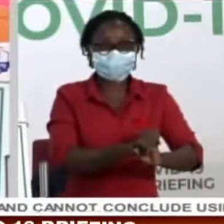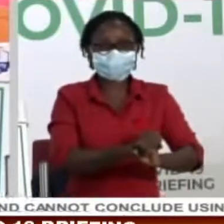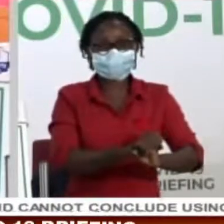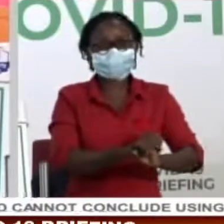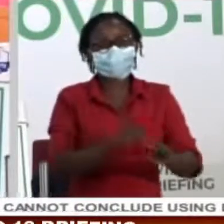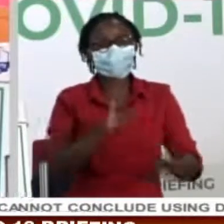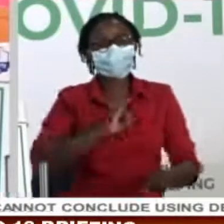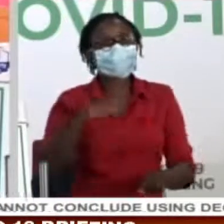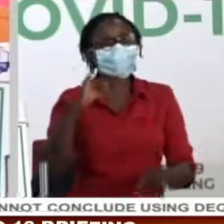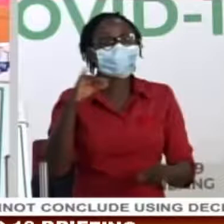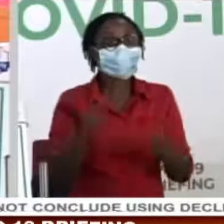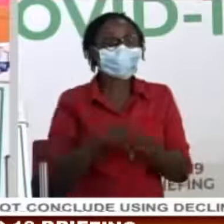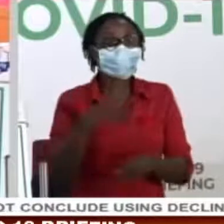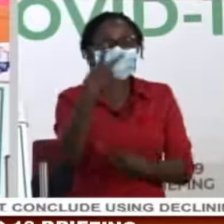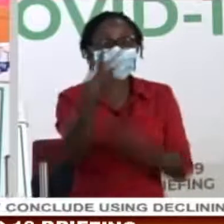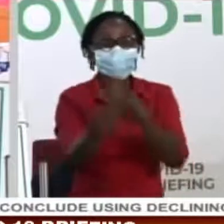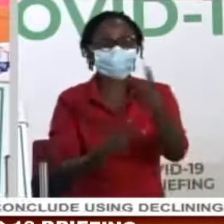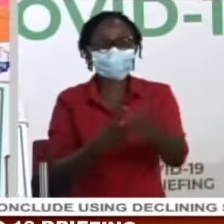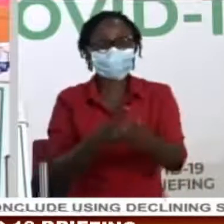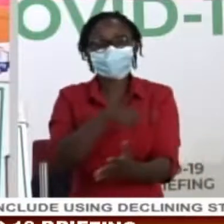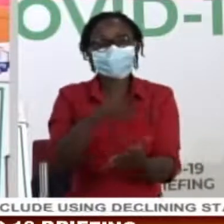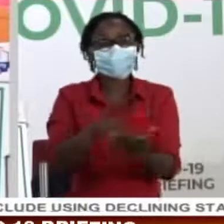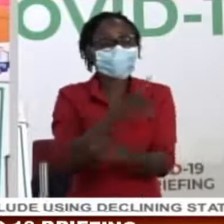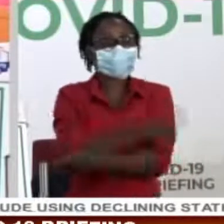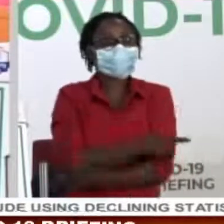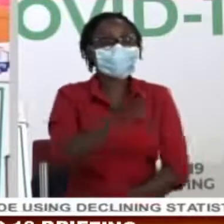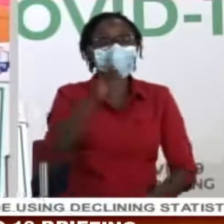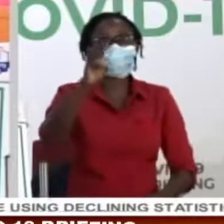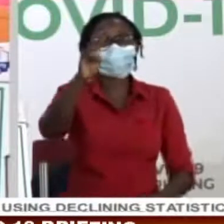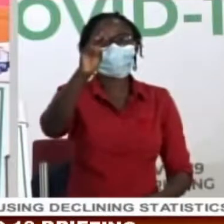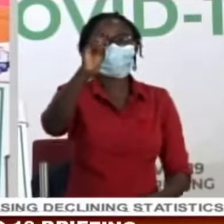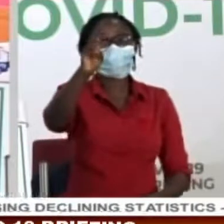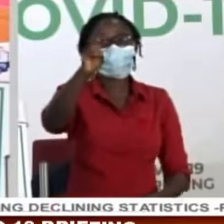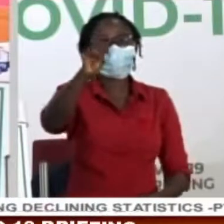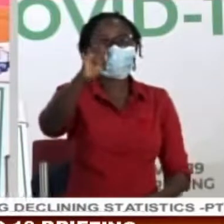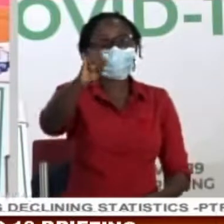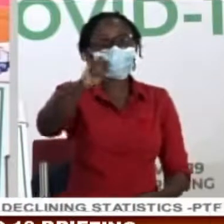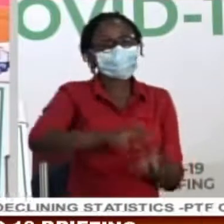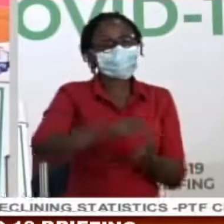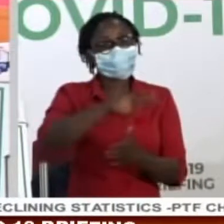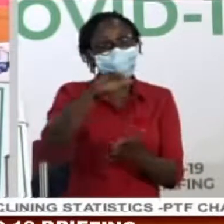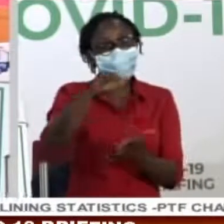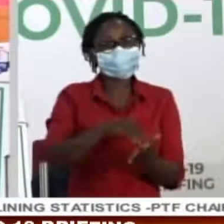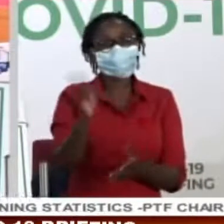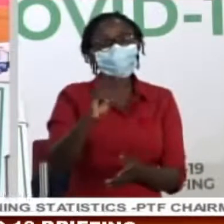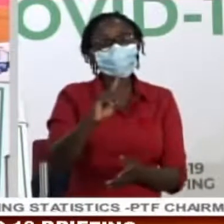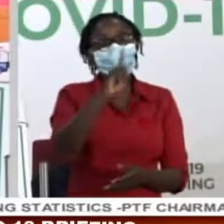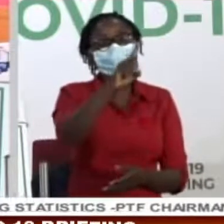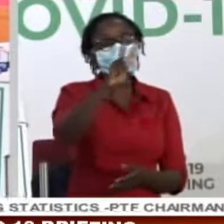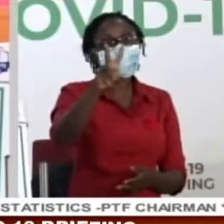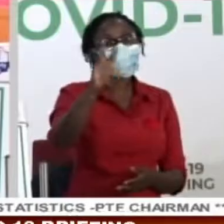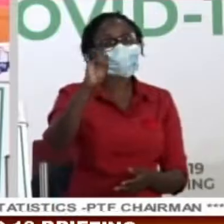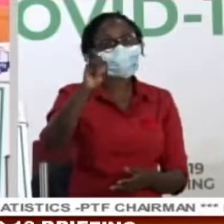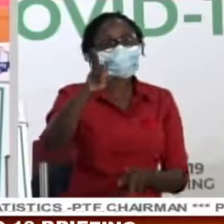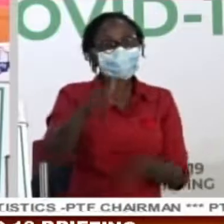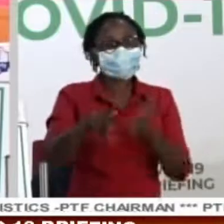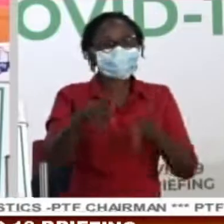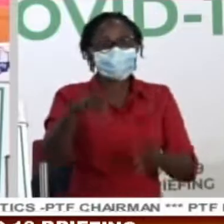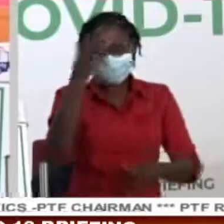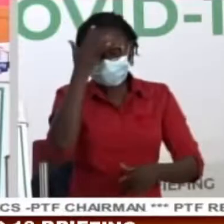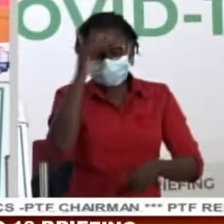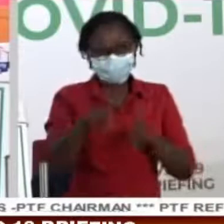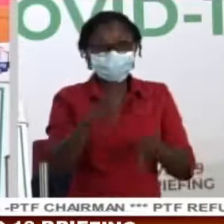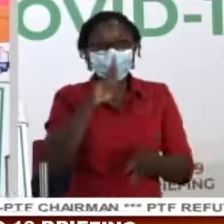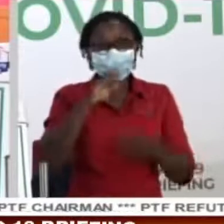I also visited the This Day Dome Treatment Center, where over 120 patients have received treatment, and I